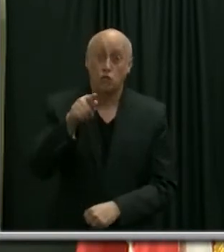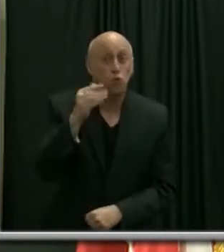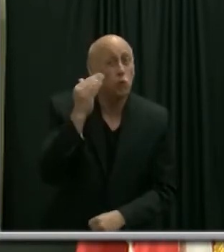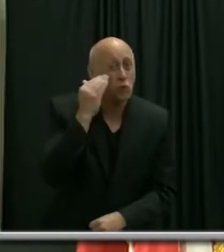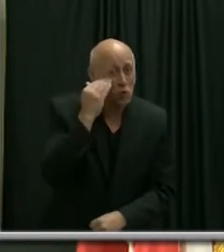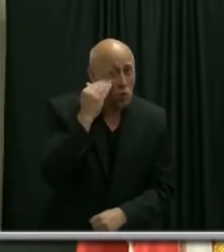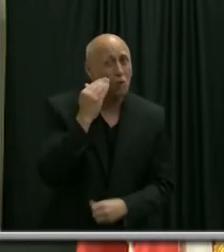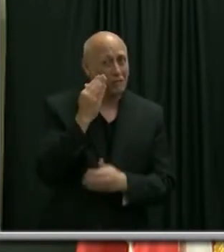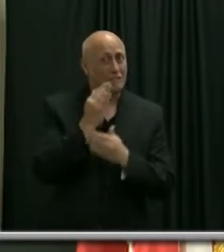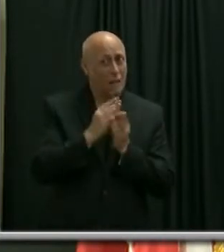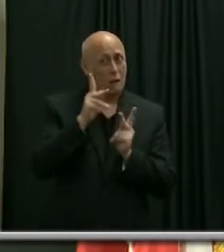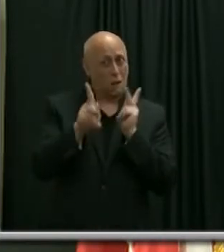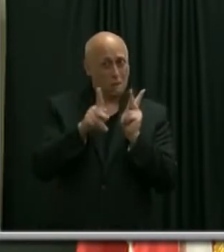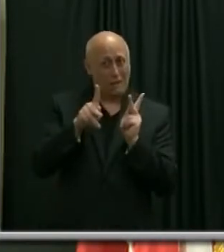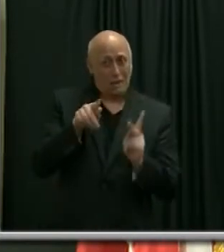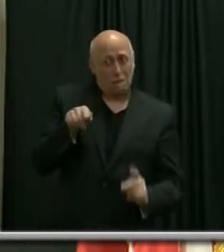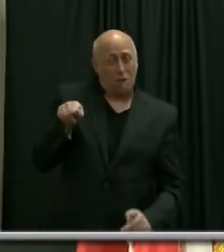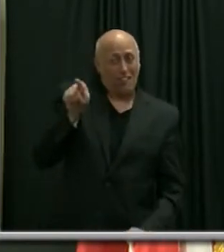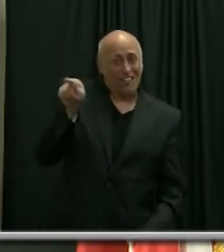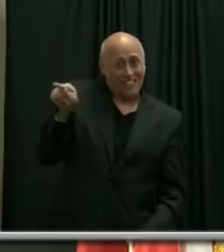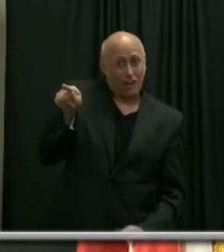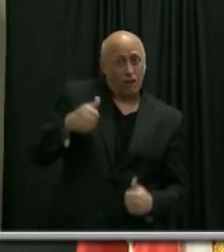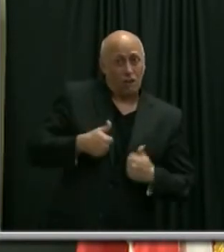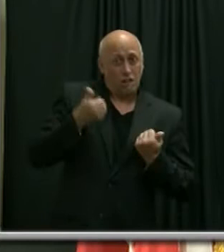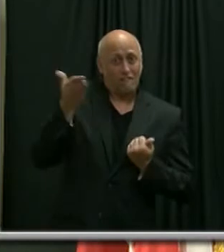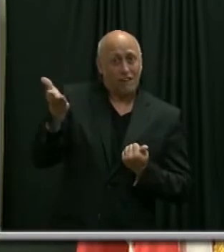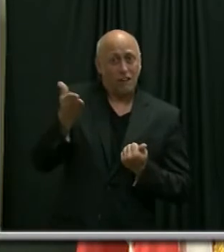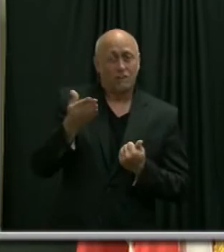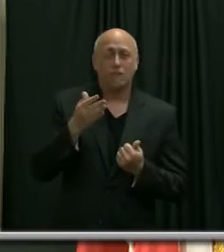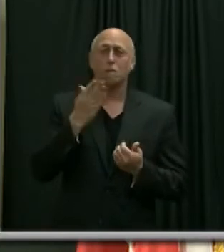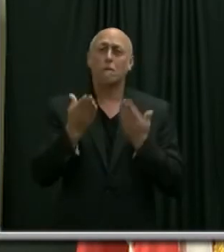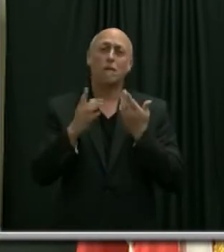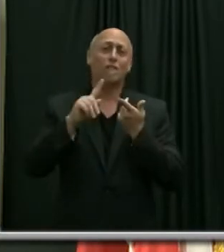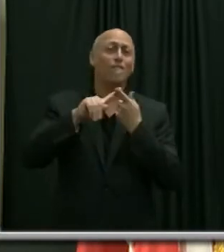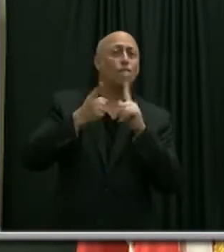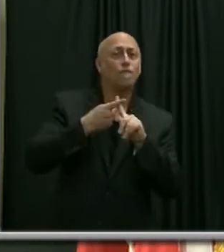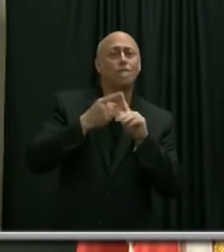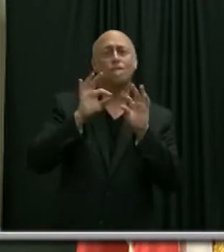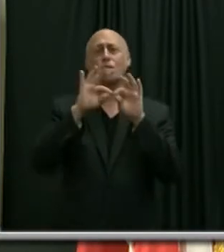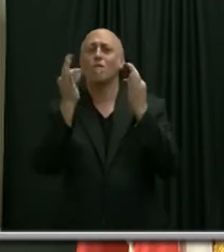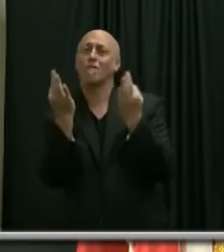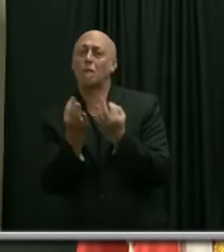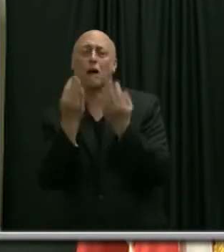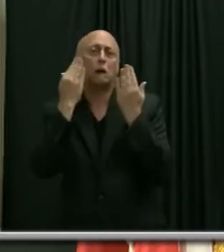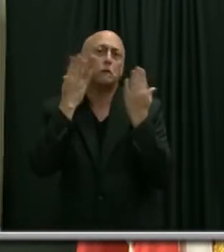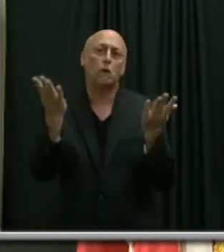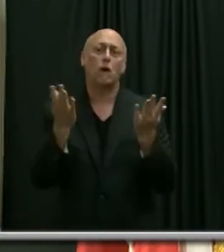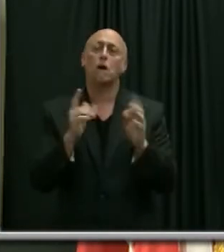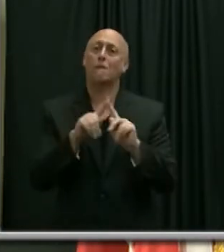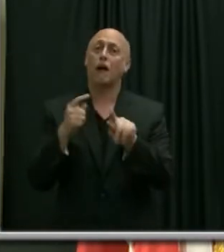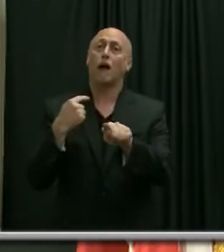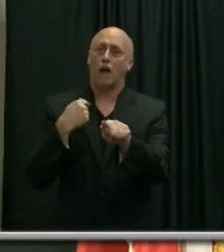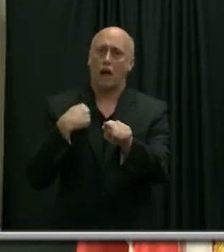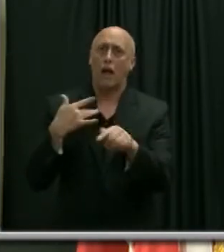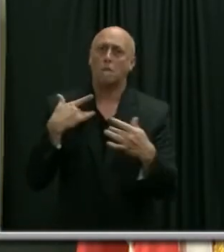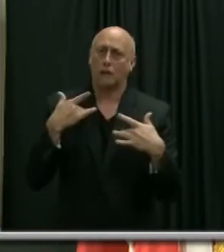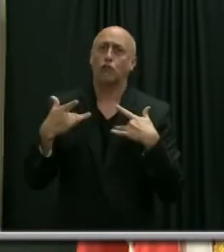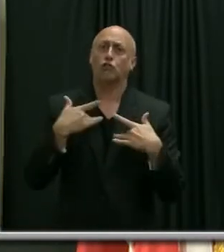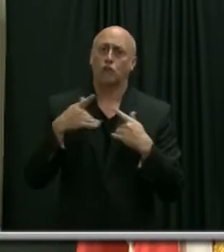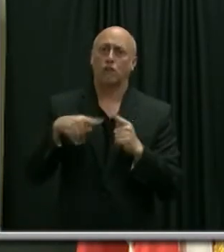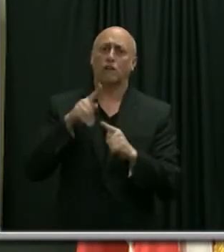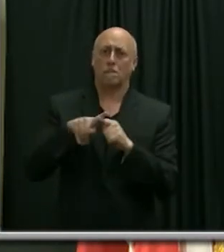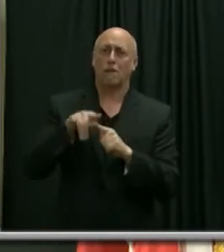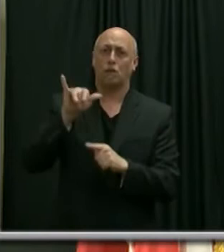there, whether it's a close relative or just a friend. And I'm really concerned about them, and I